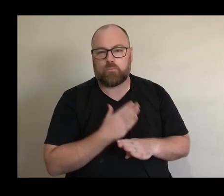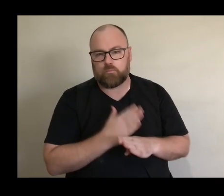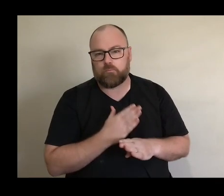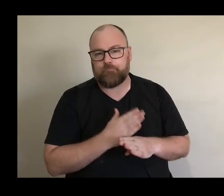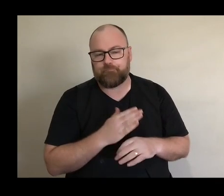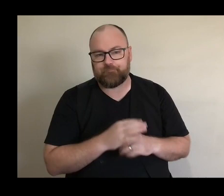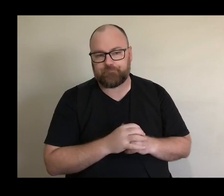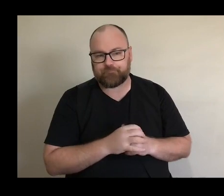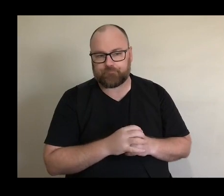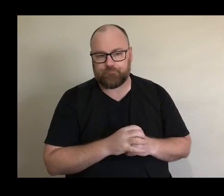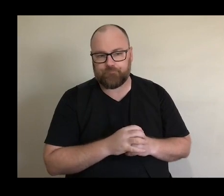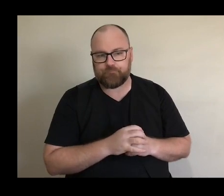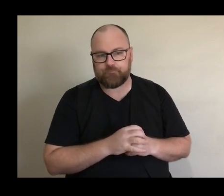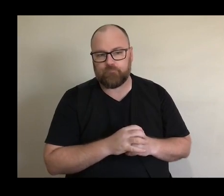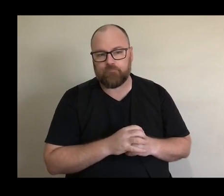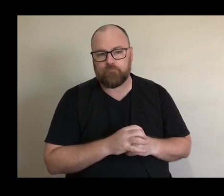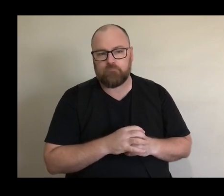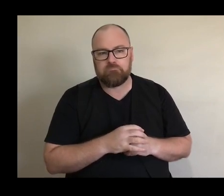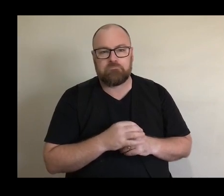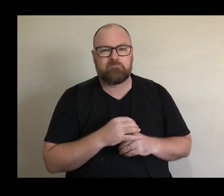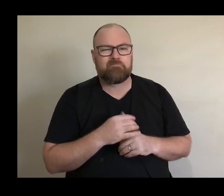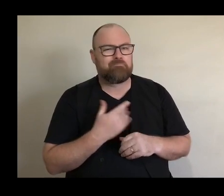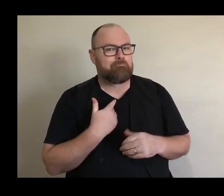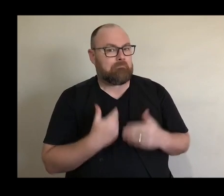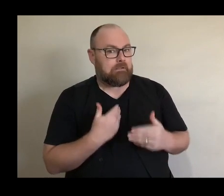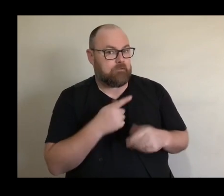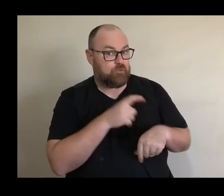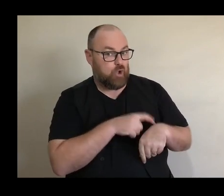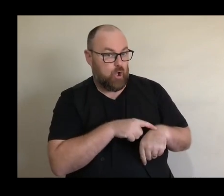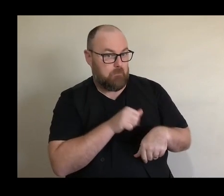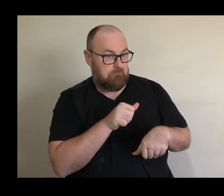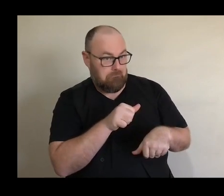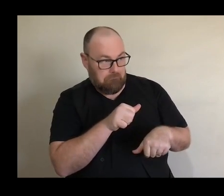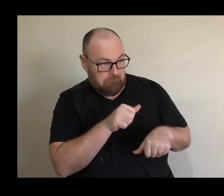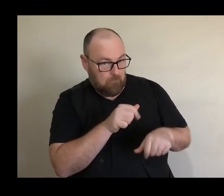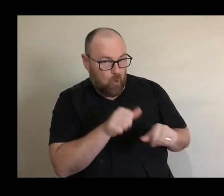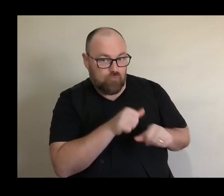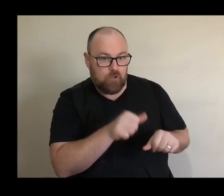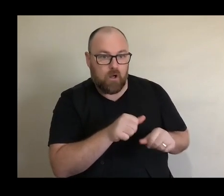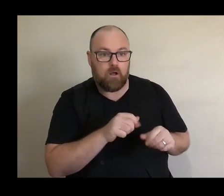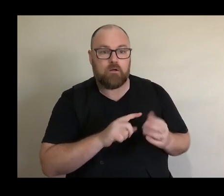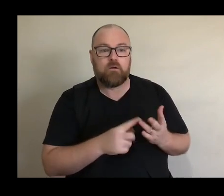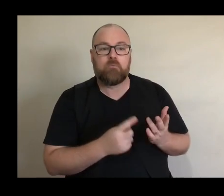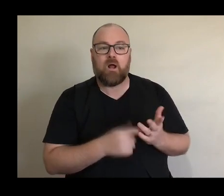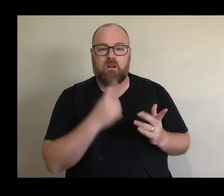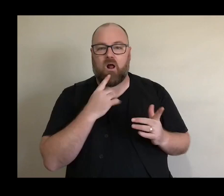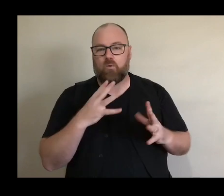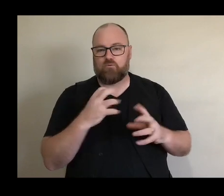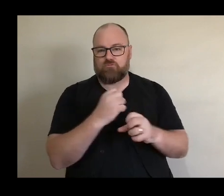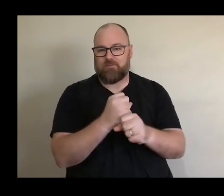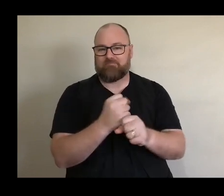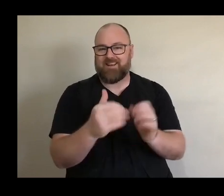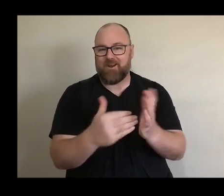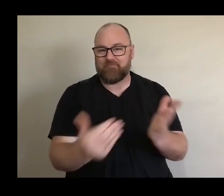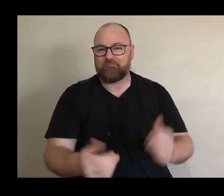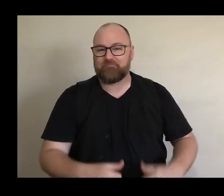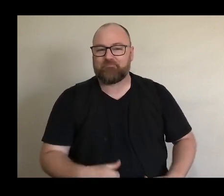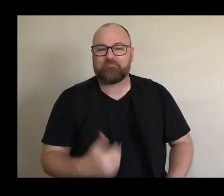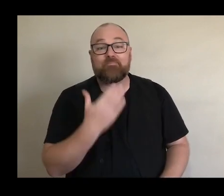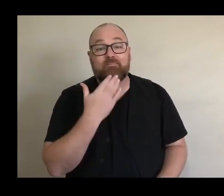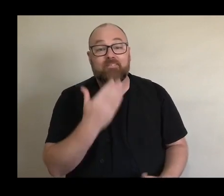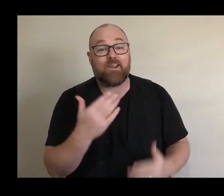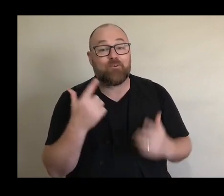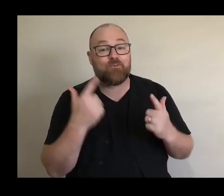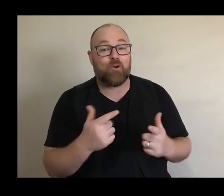know exactly how I'm doing for time, but that's where I'm going to wrap it up. So thank you so much for